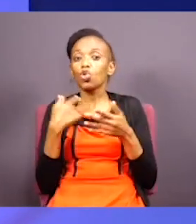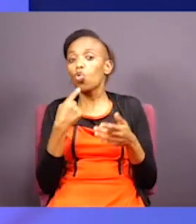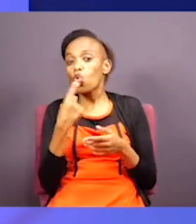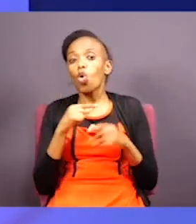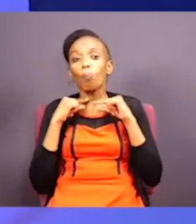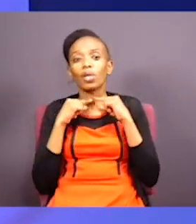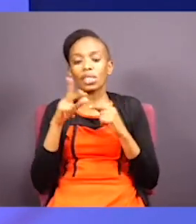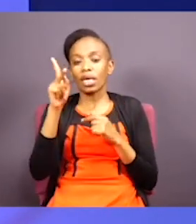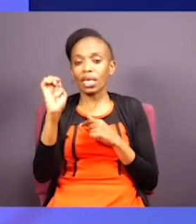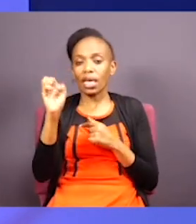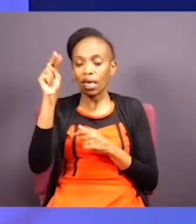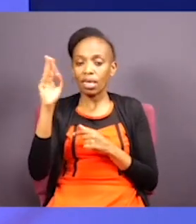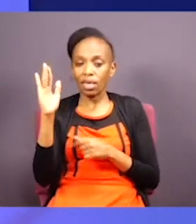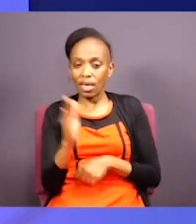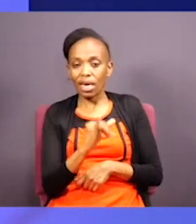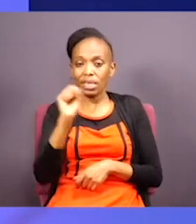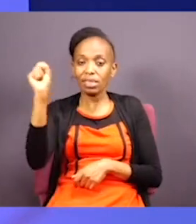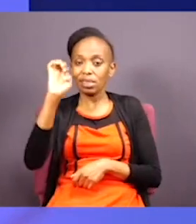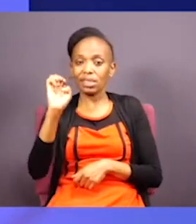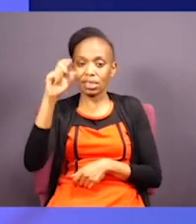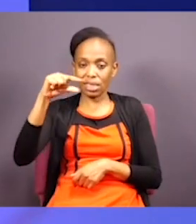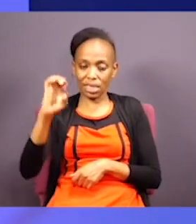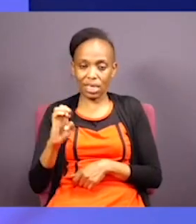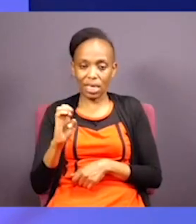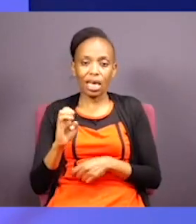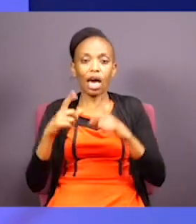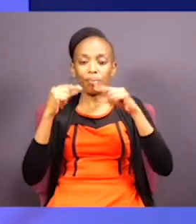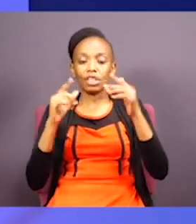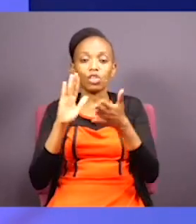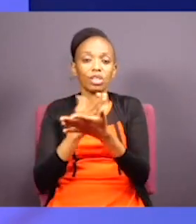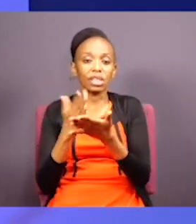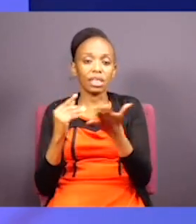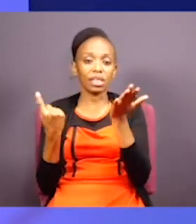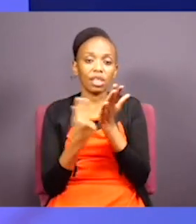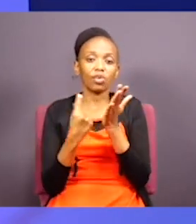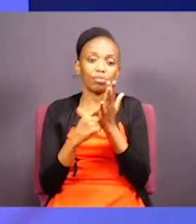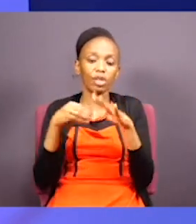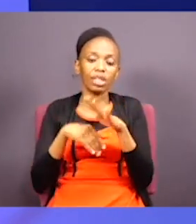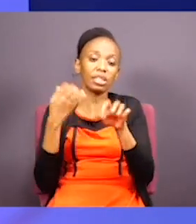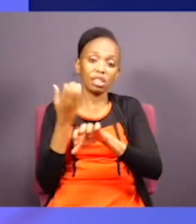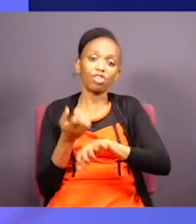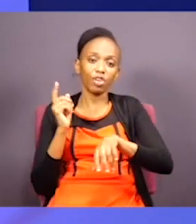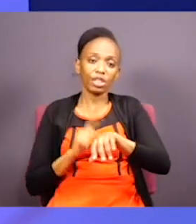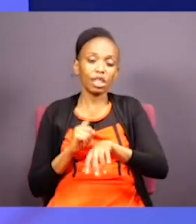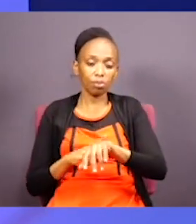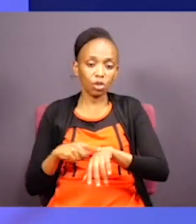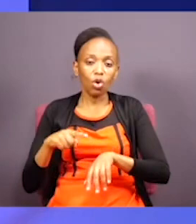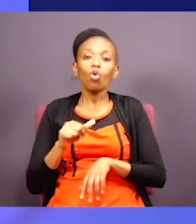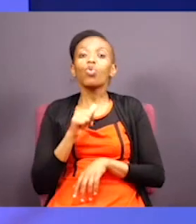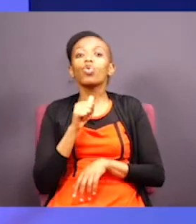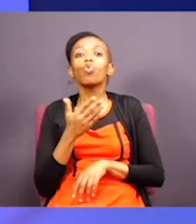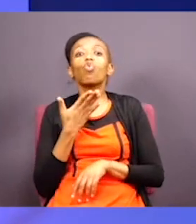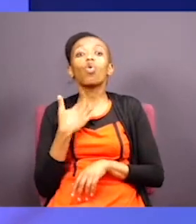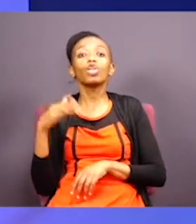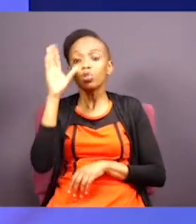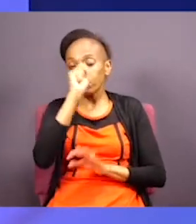Isige, in a little while, a message on sharing the gospel in difficult times. You don't want to miss